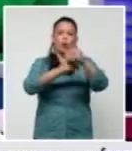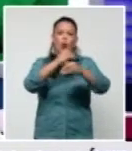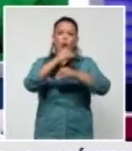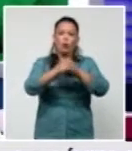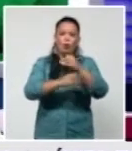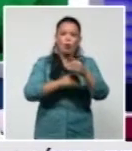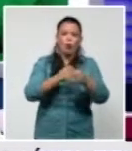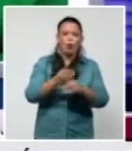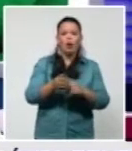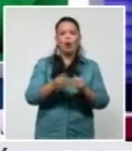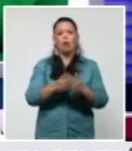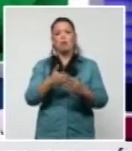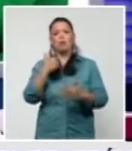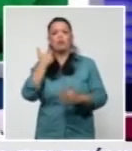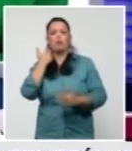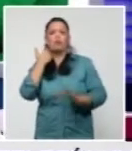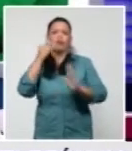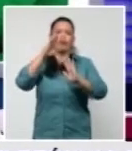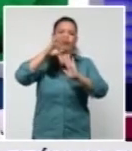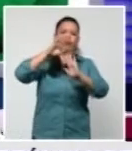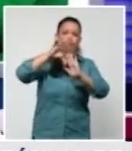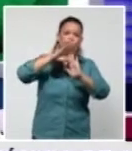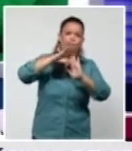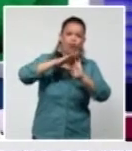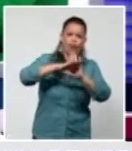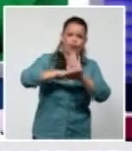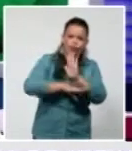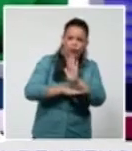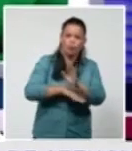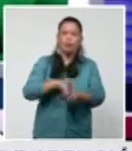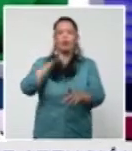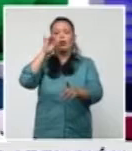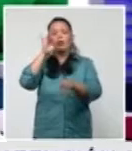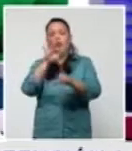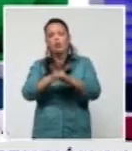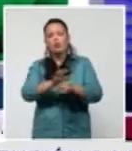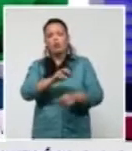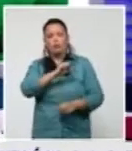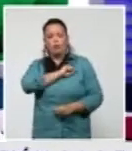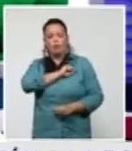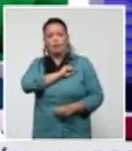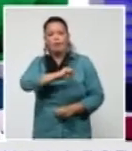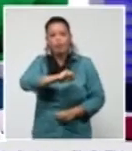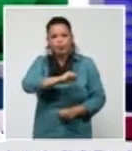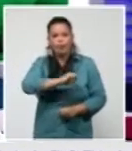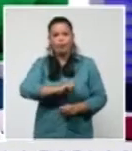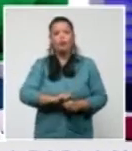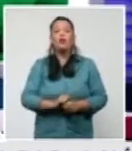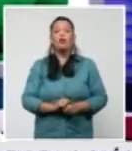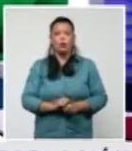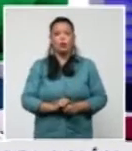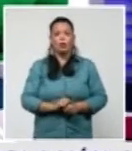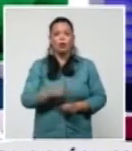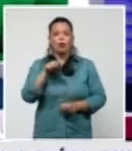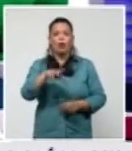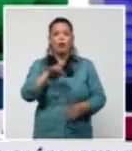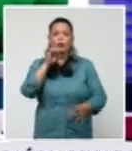1,336 people are under observation, including 741 travelers who were all